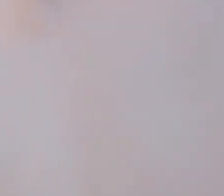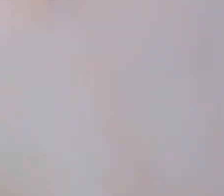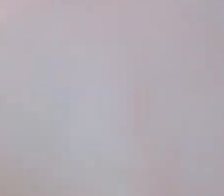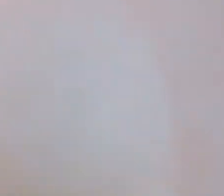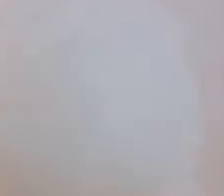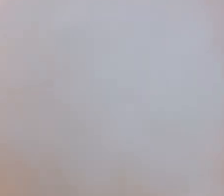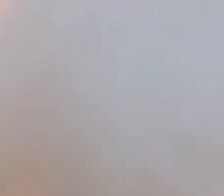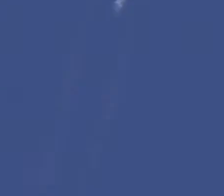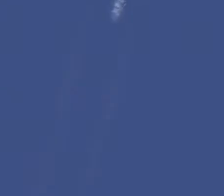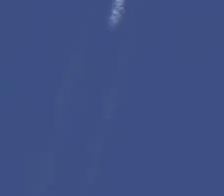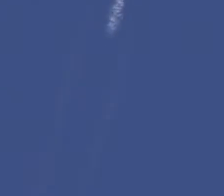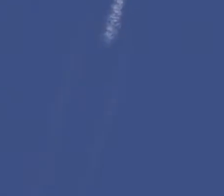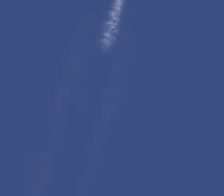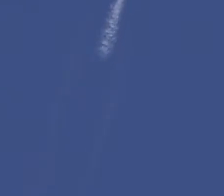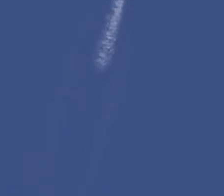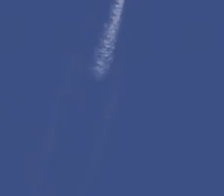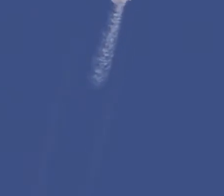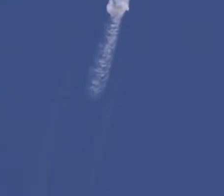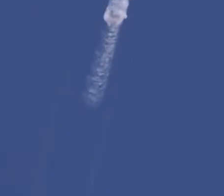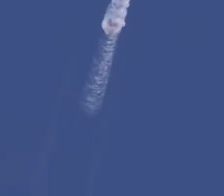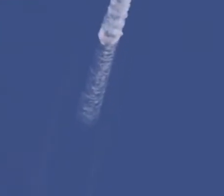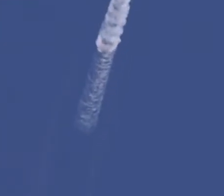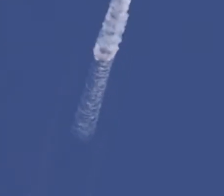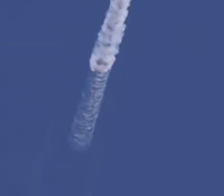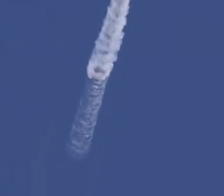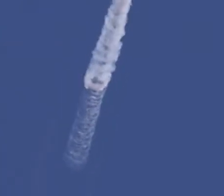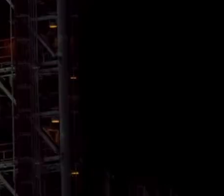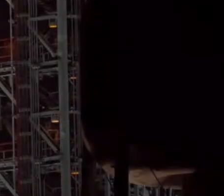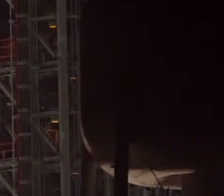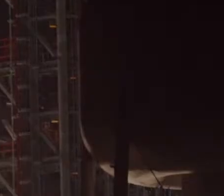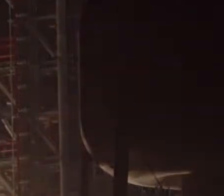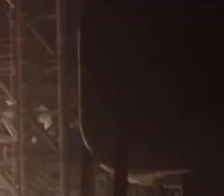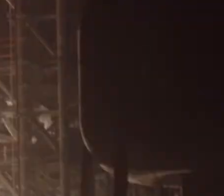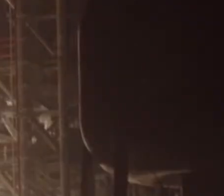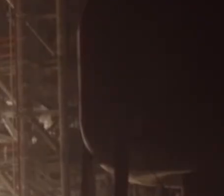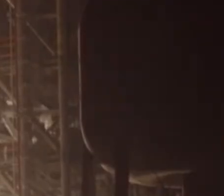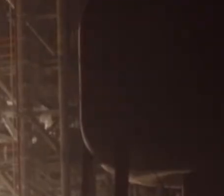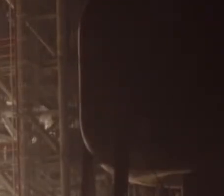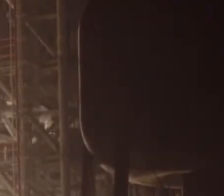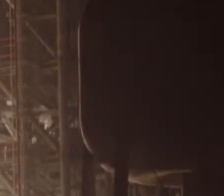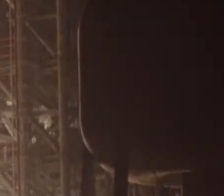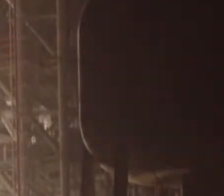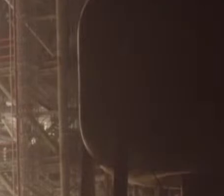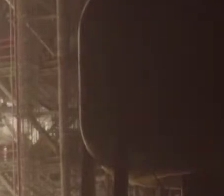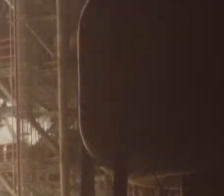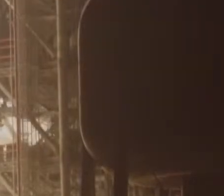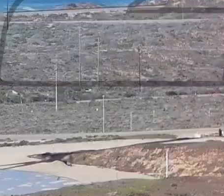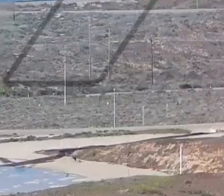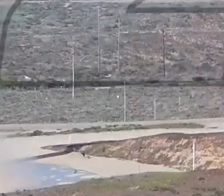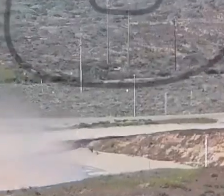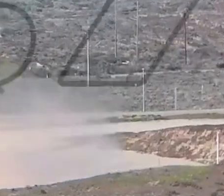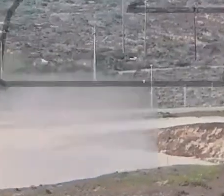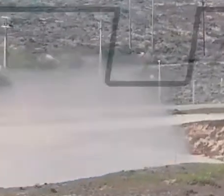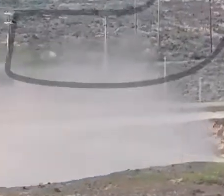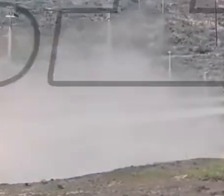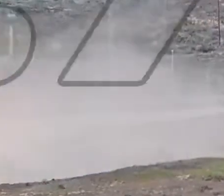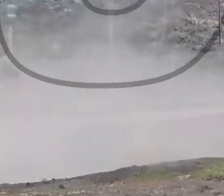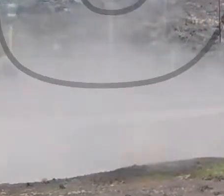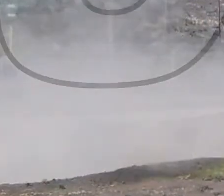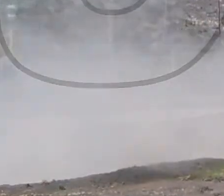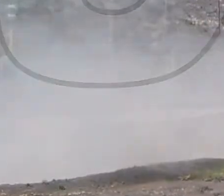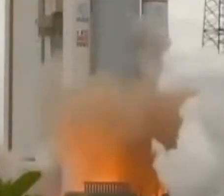downside, SPD off. SPD off. Off. It's orange! Orange 45! Oh my god! Oh my